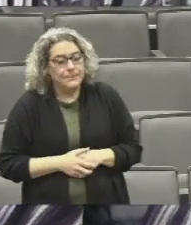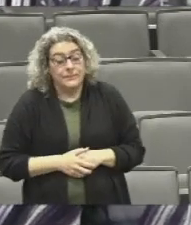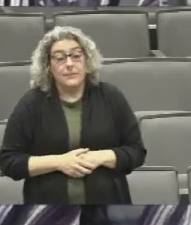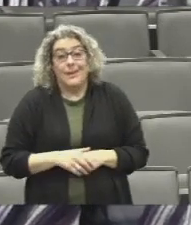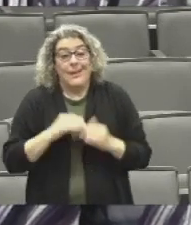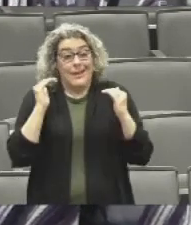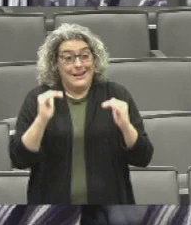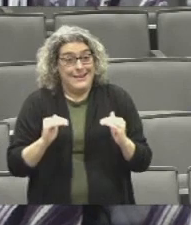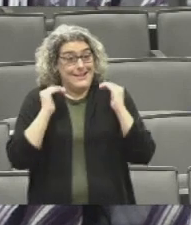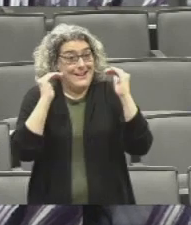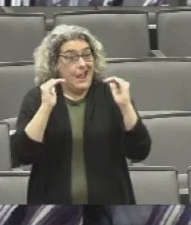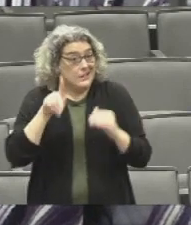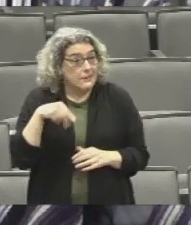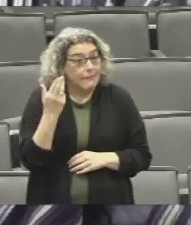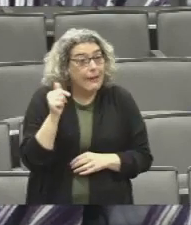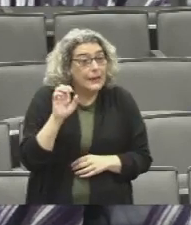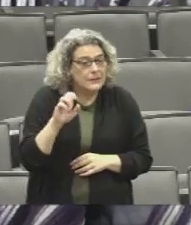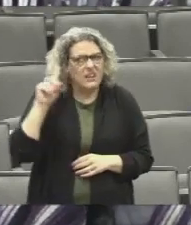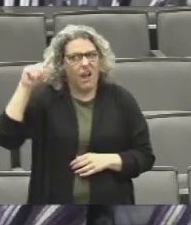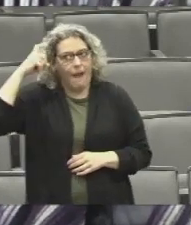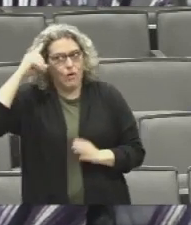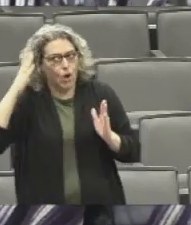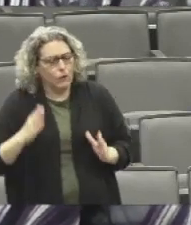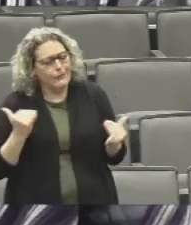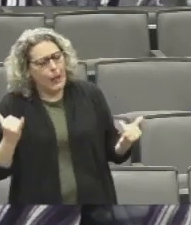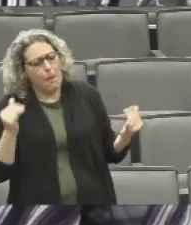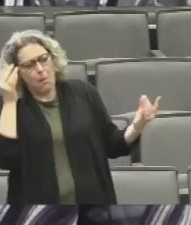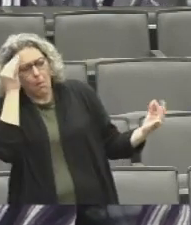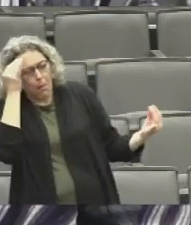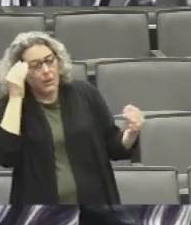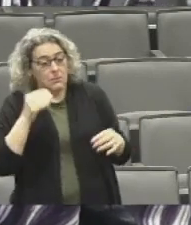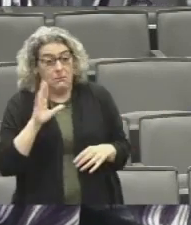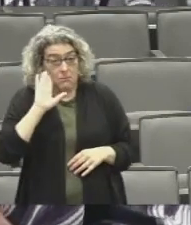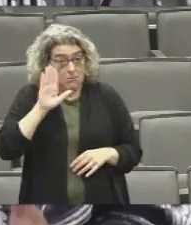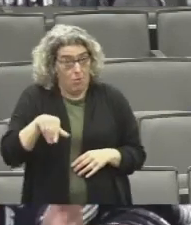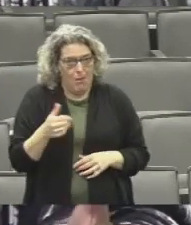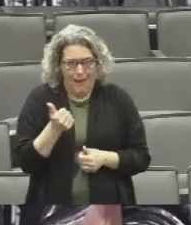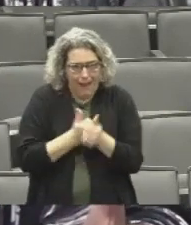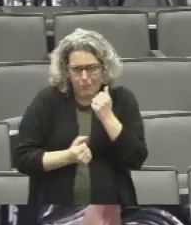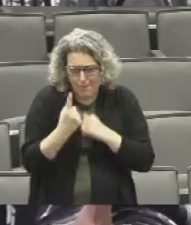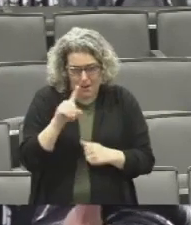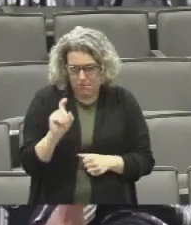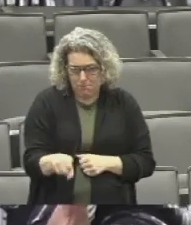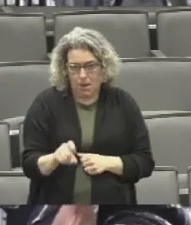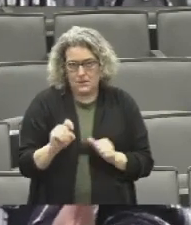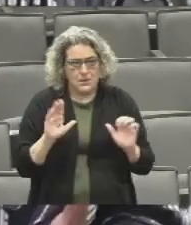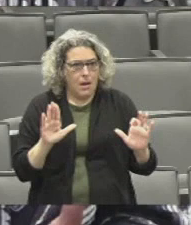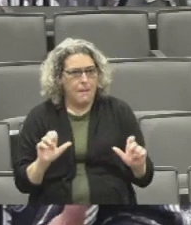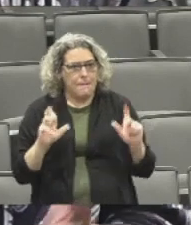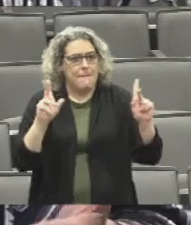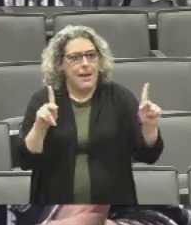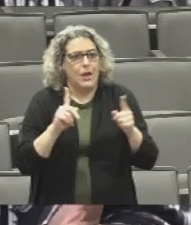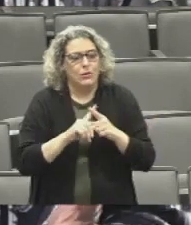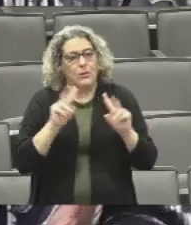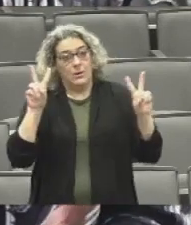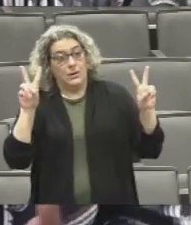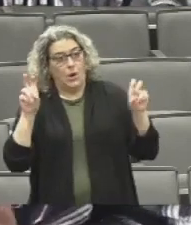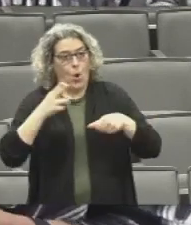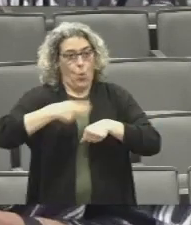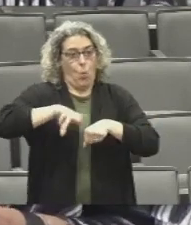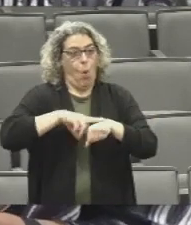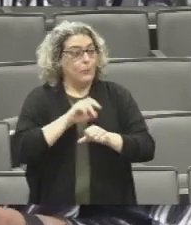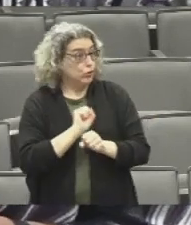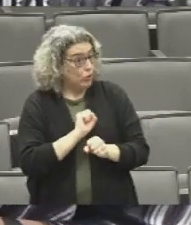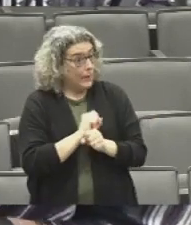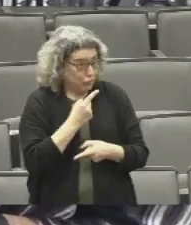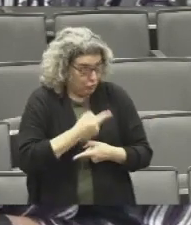the governor is actually thinking of to have, because everybody needs to go back to their normal job, so to say.